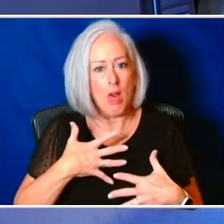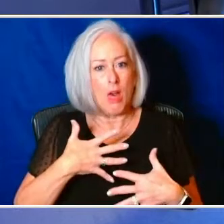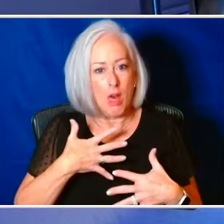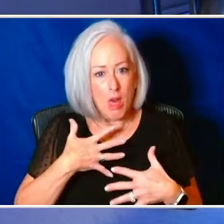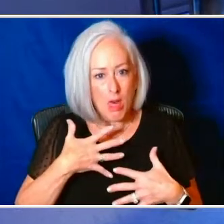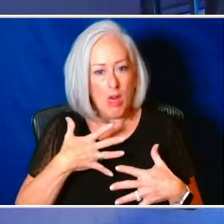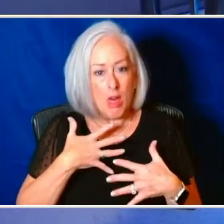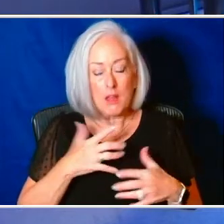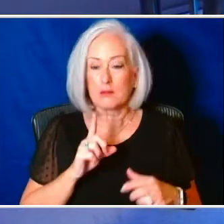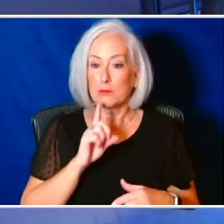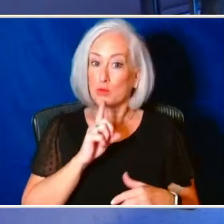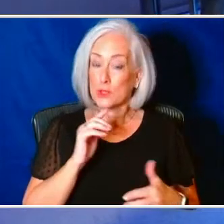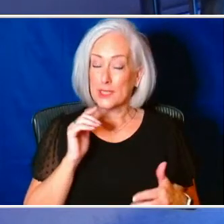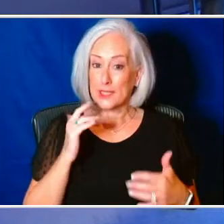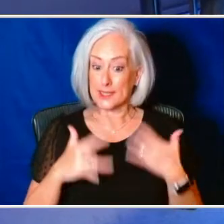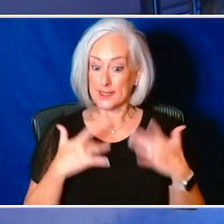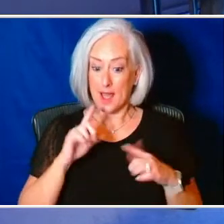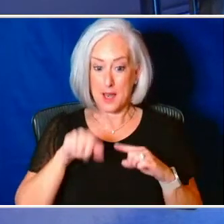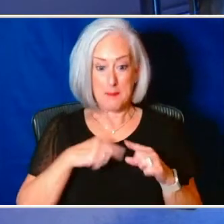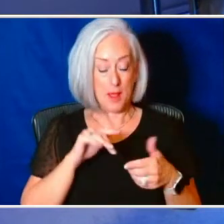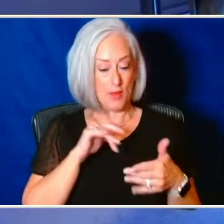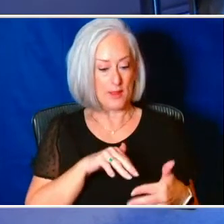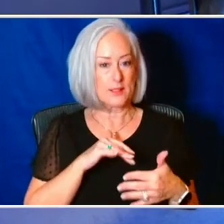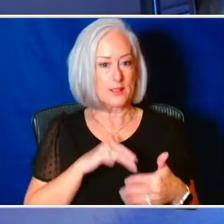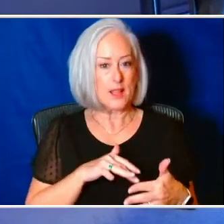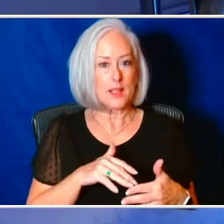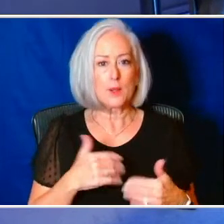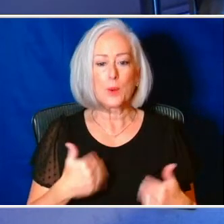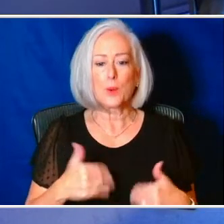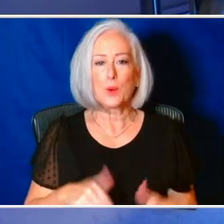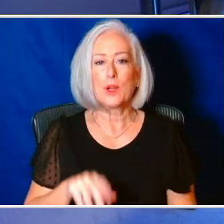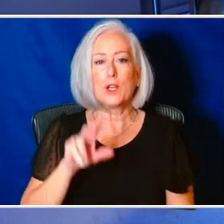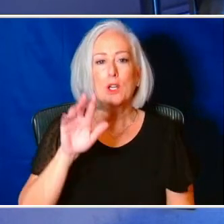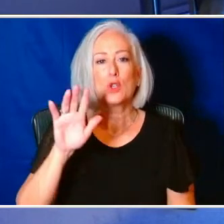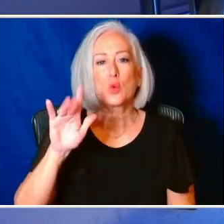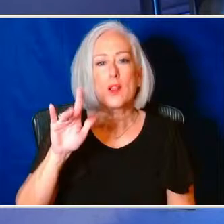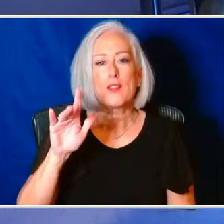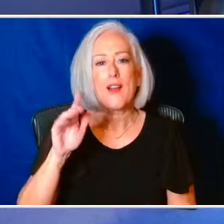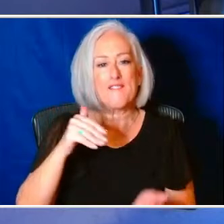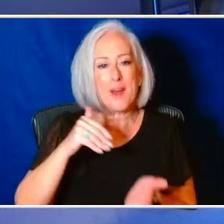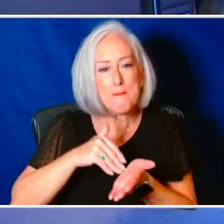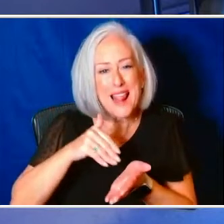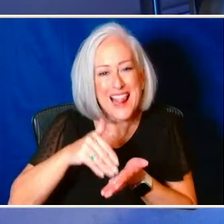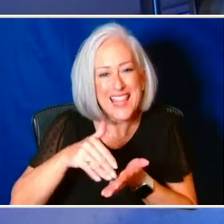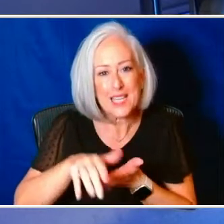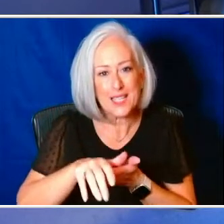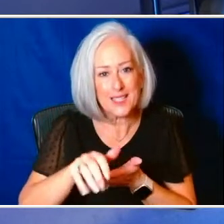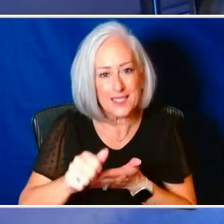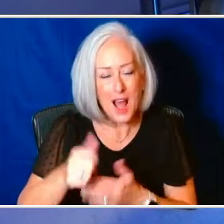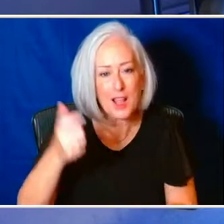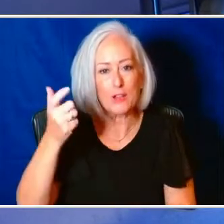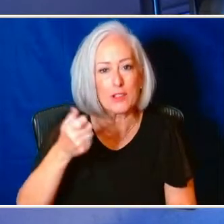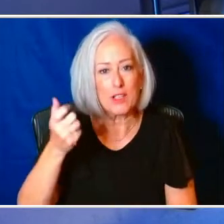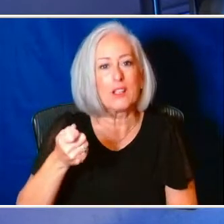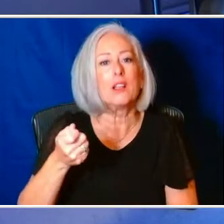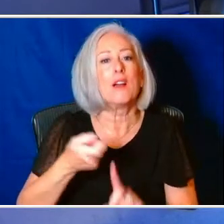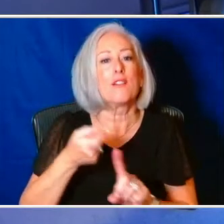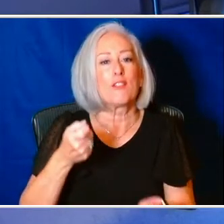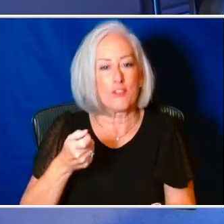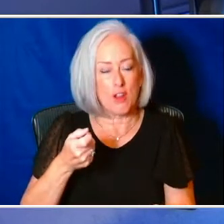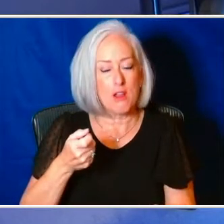Huang, this is a pretty ambitious study, a $25 million NIH grant to the American Lung Association. It's going to